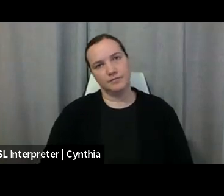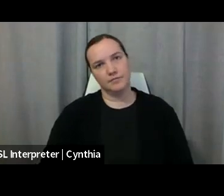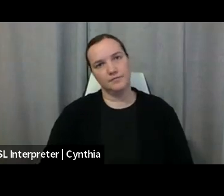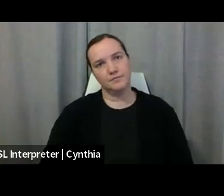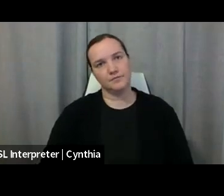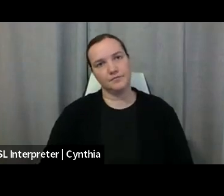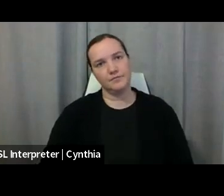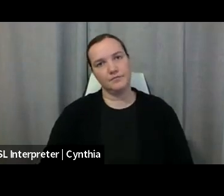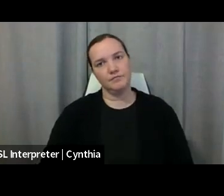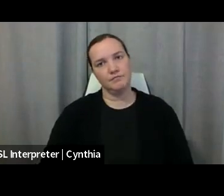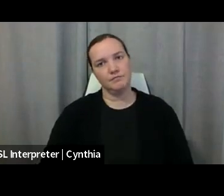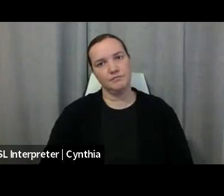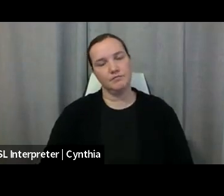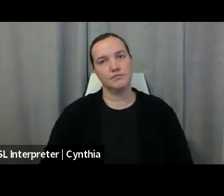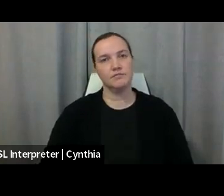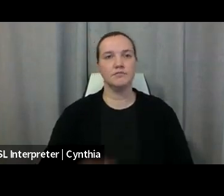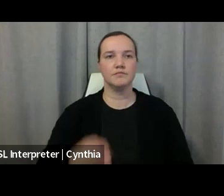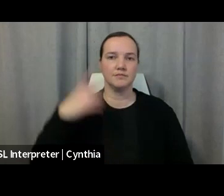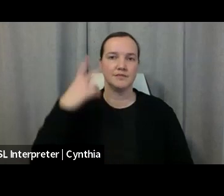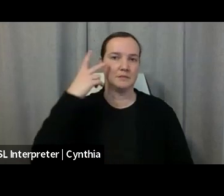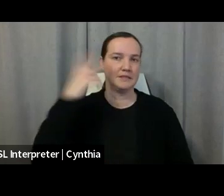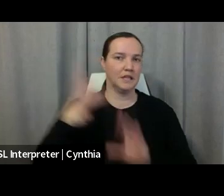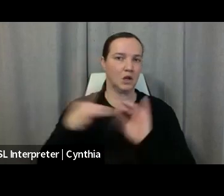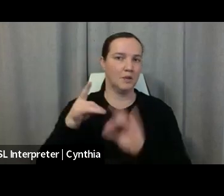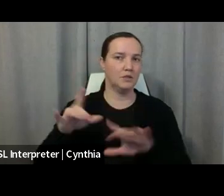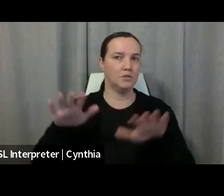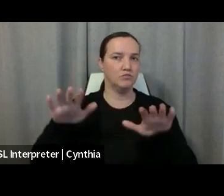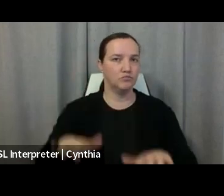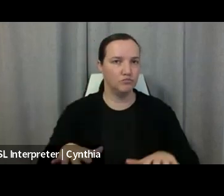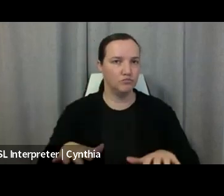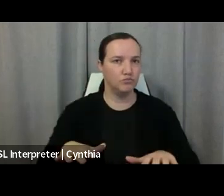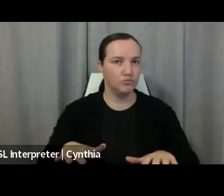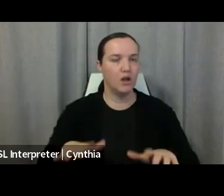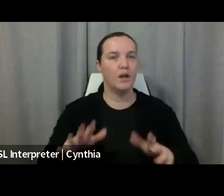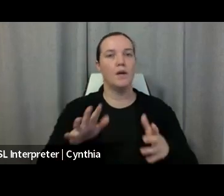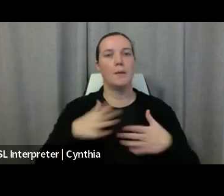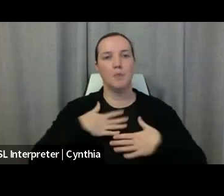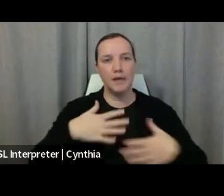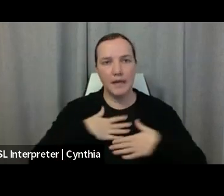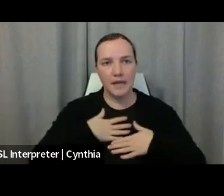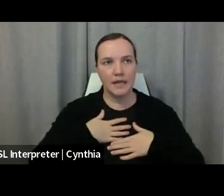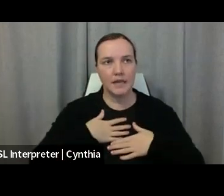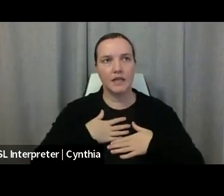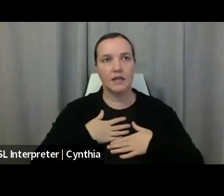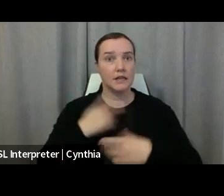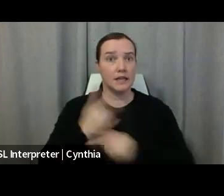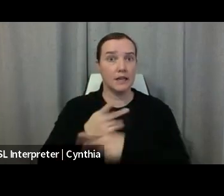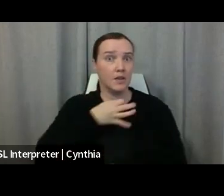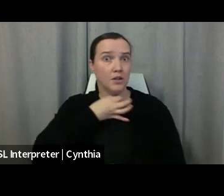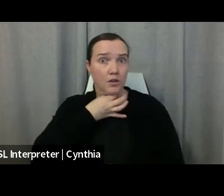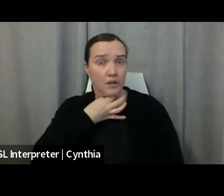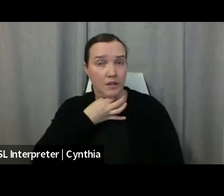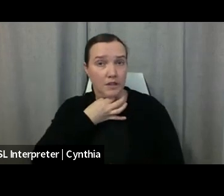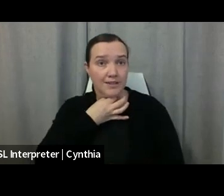And I'm, slow down and breathe. Genuine curiosity was another one I heard as well. And it's about